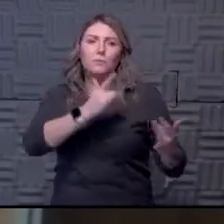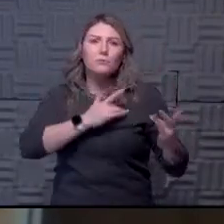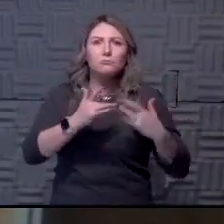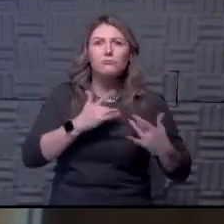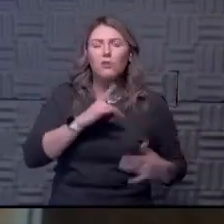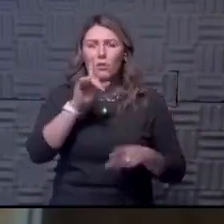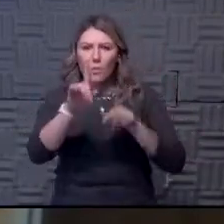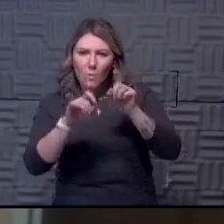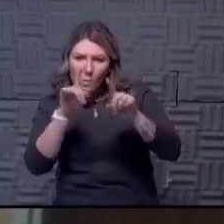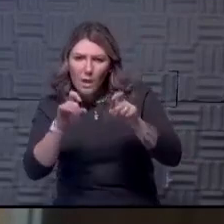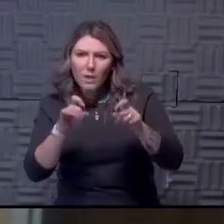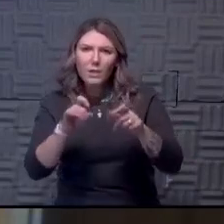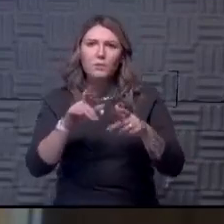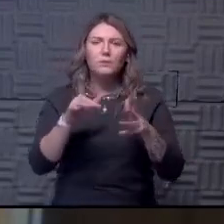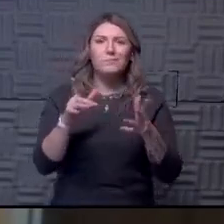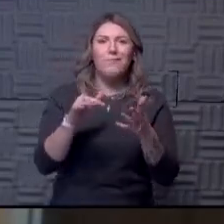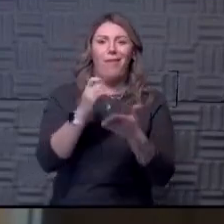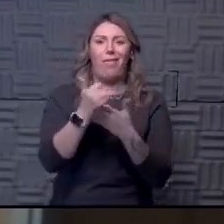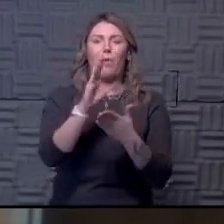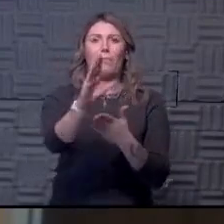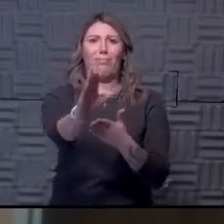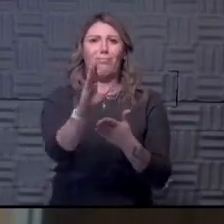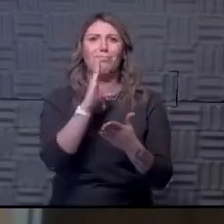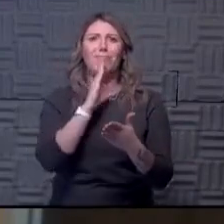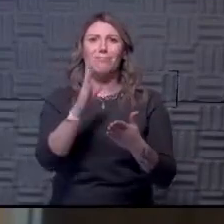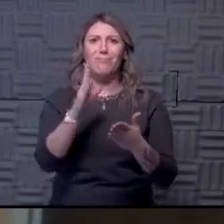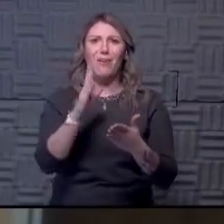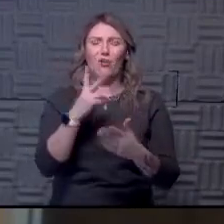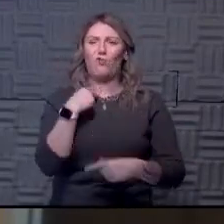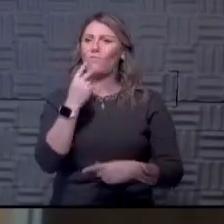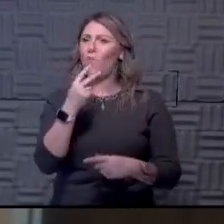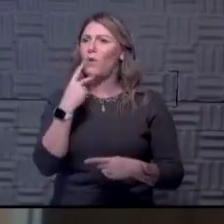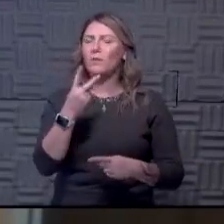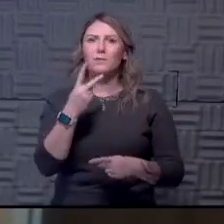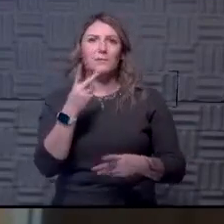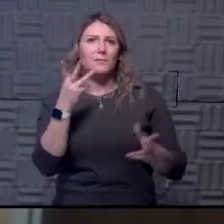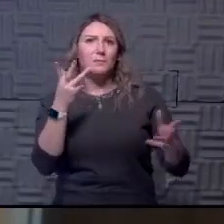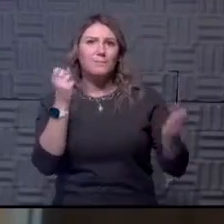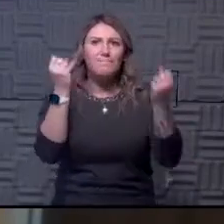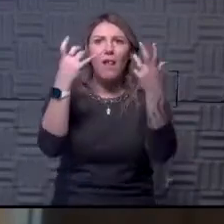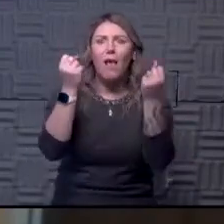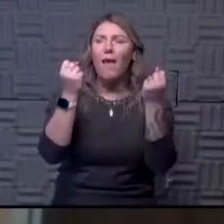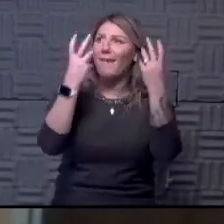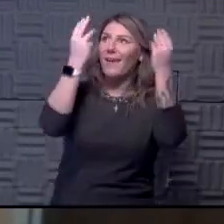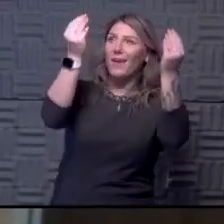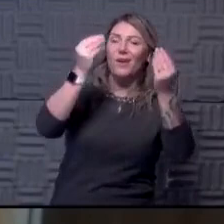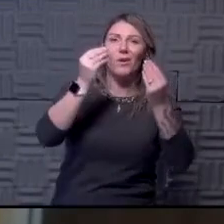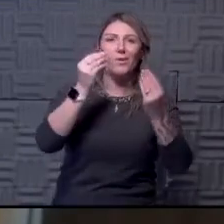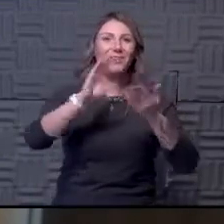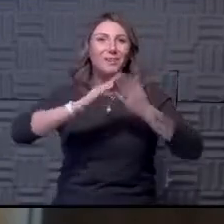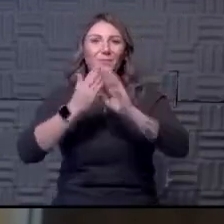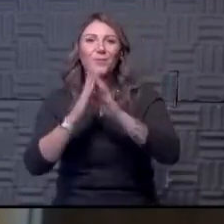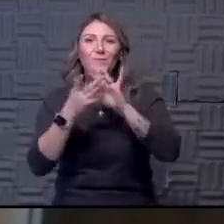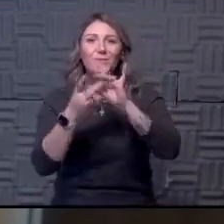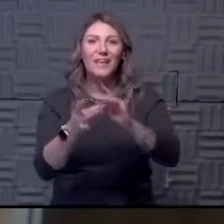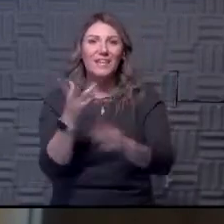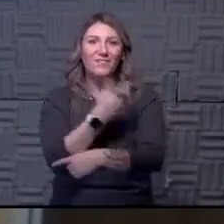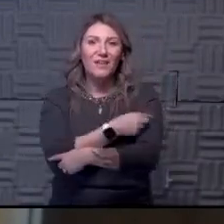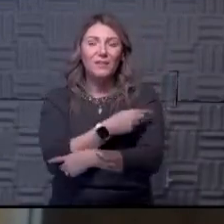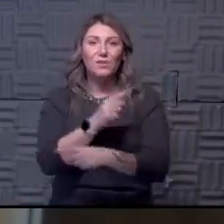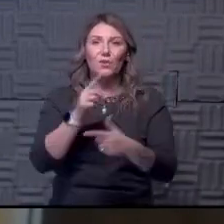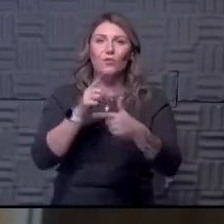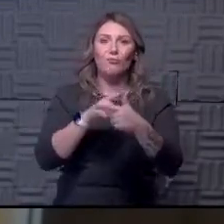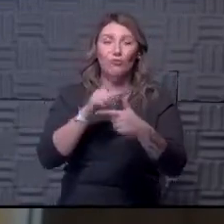to help get their voices really on the eventual messaging that'll be out in communities about vaccination. So number one, it's listening.